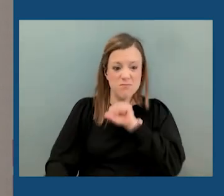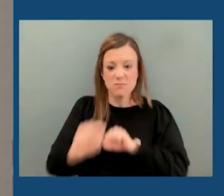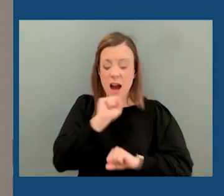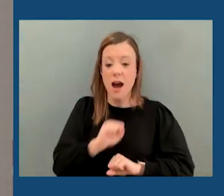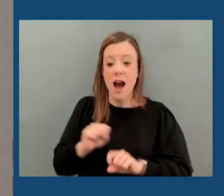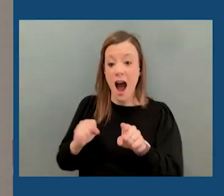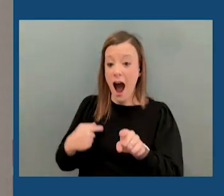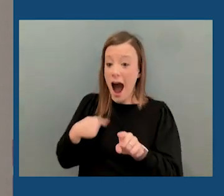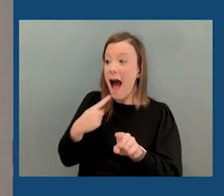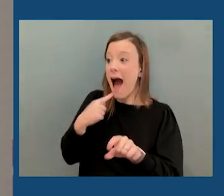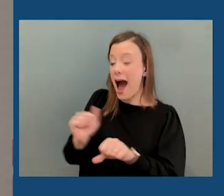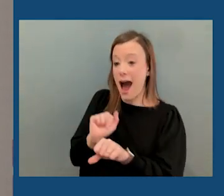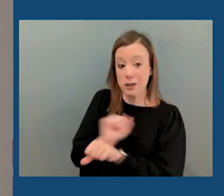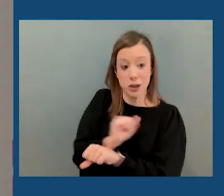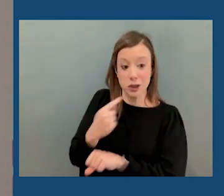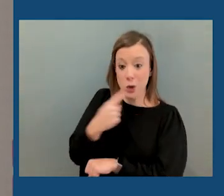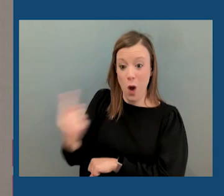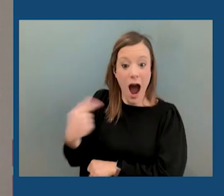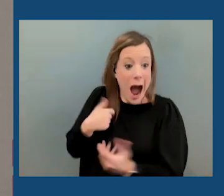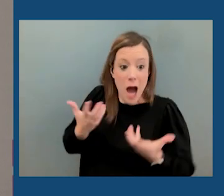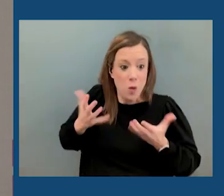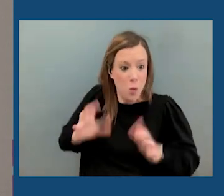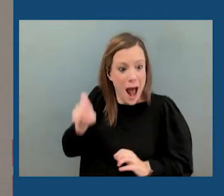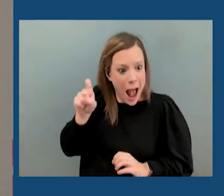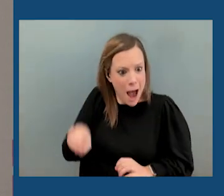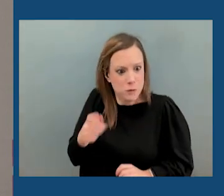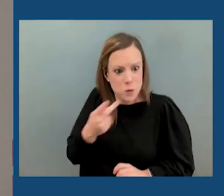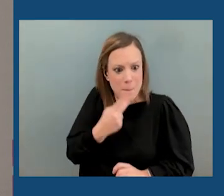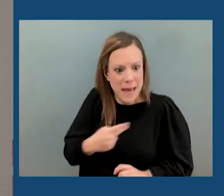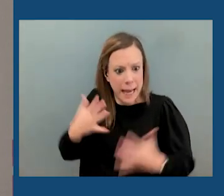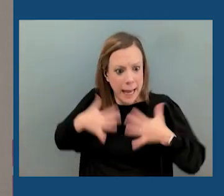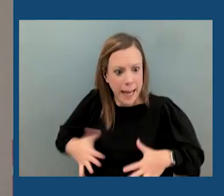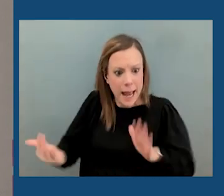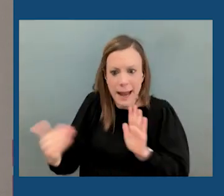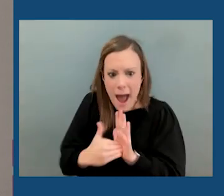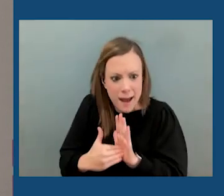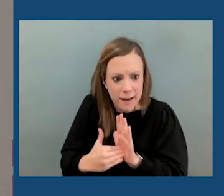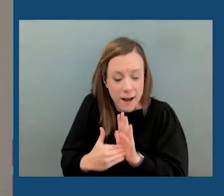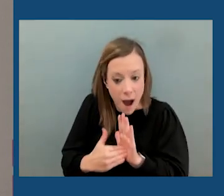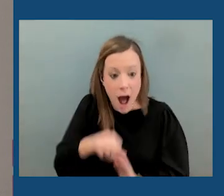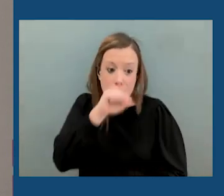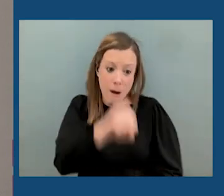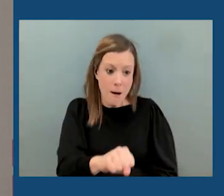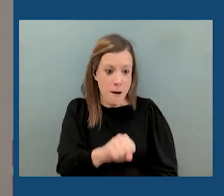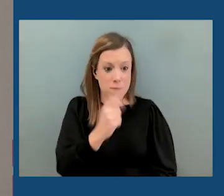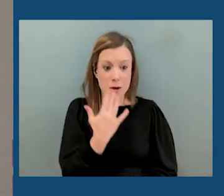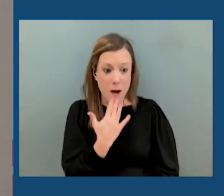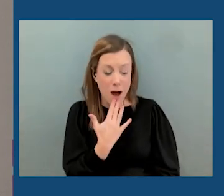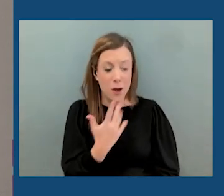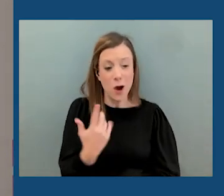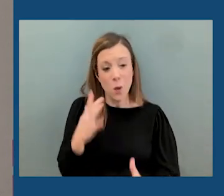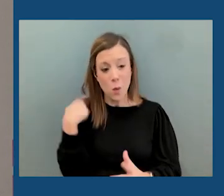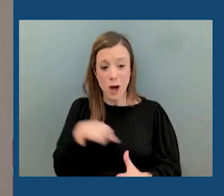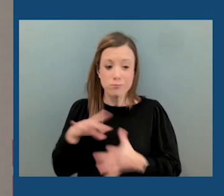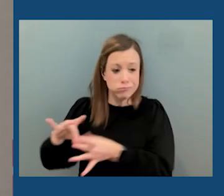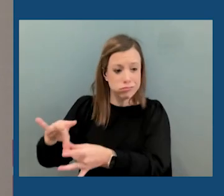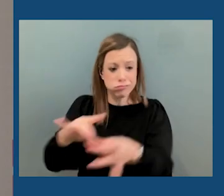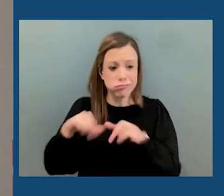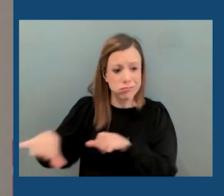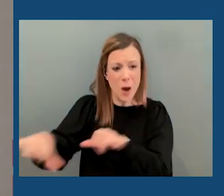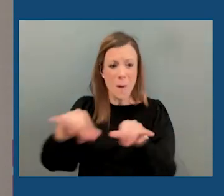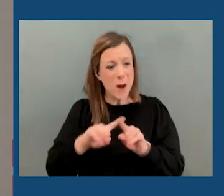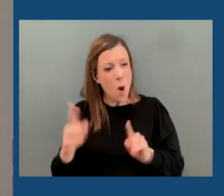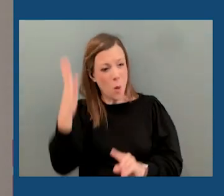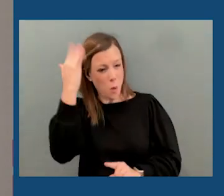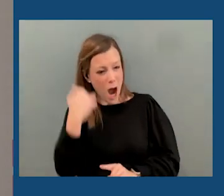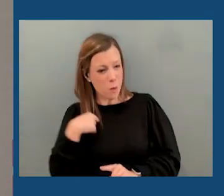anymore. Okay, I mean, I love it. Love the colors, we're all coordinated, but really, do I